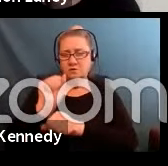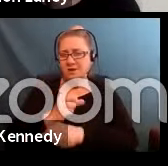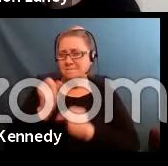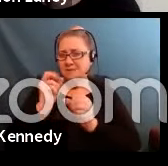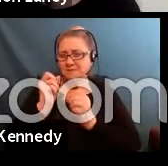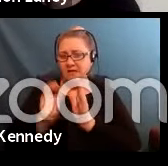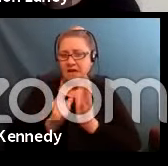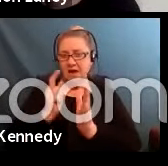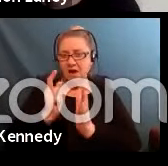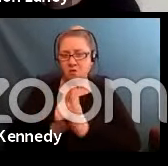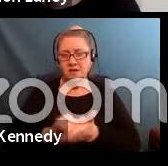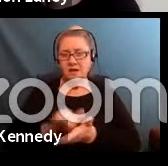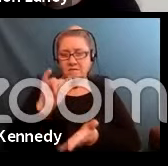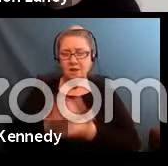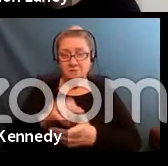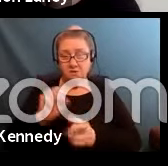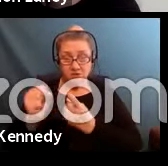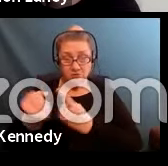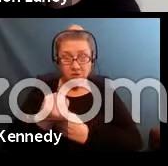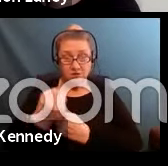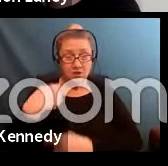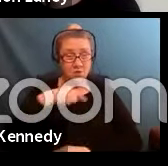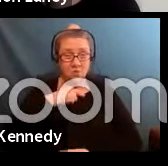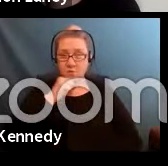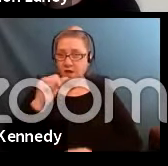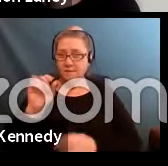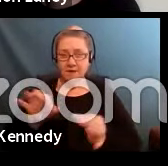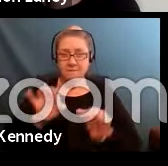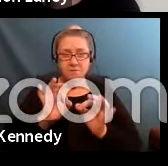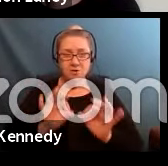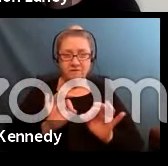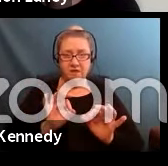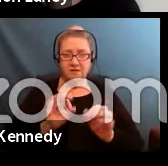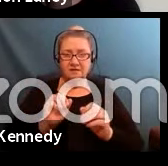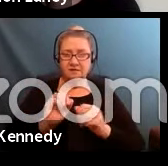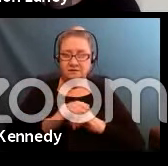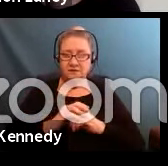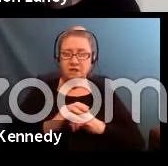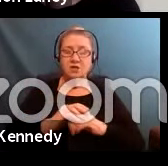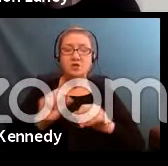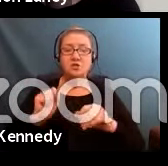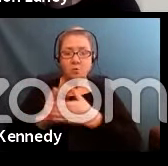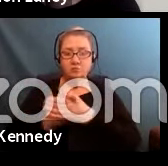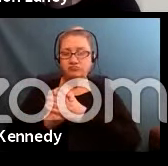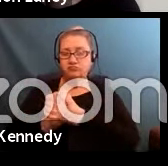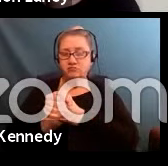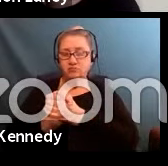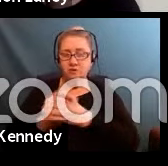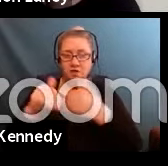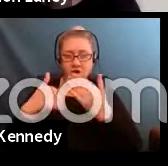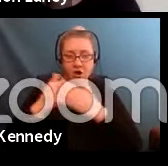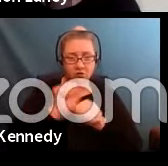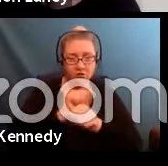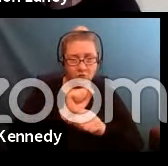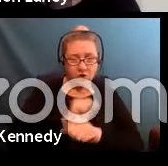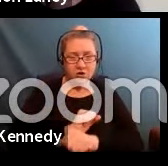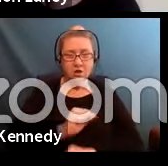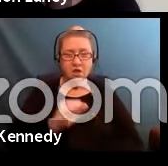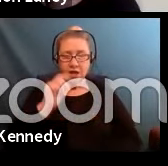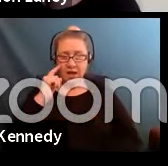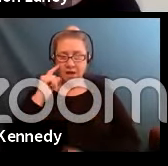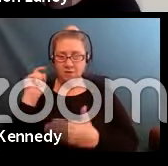in an impossible situation. And we're not going to be perfect in any of this. And so kudos to all of the work and the recognition quickly